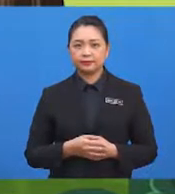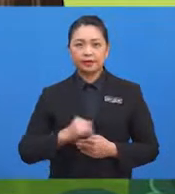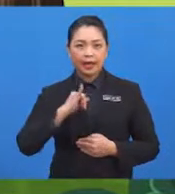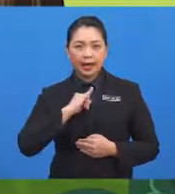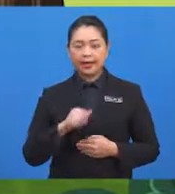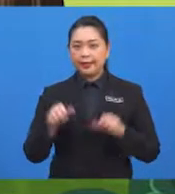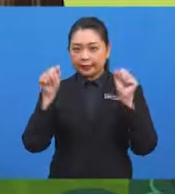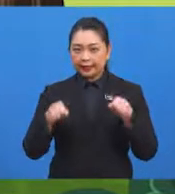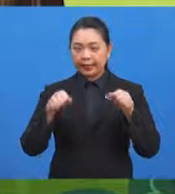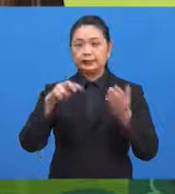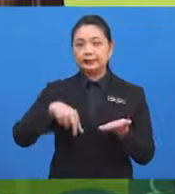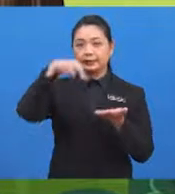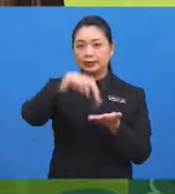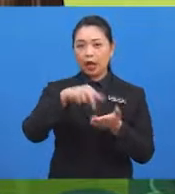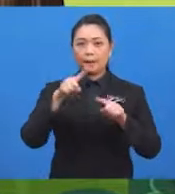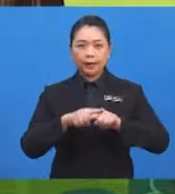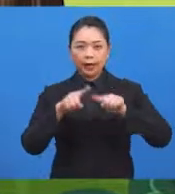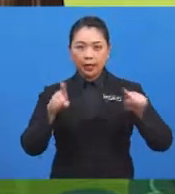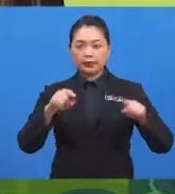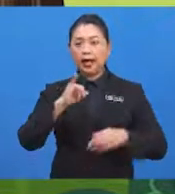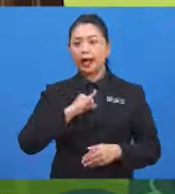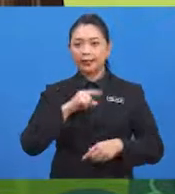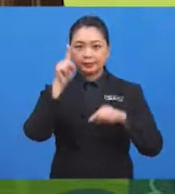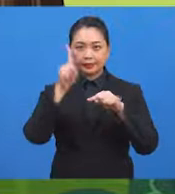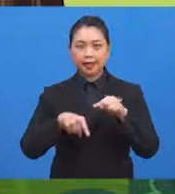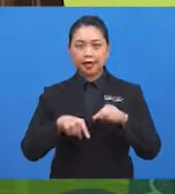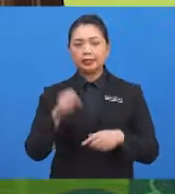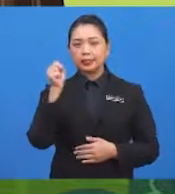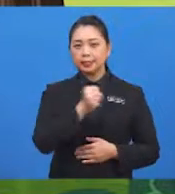I can jump, but I can't sing.